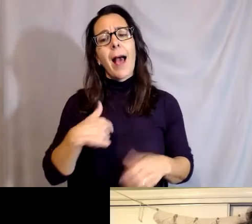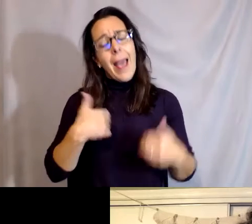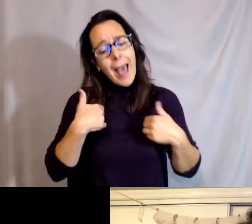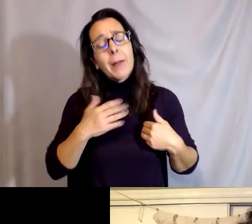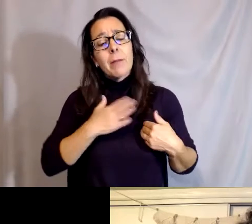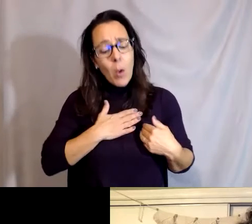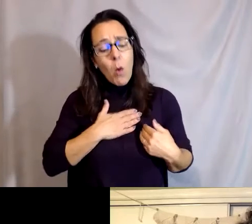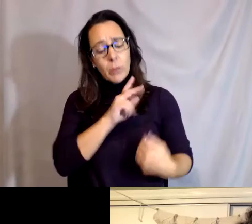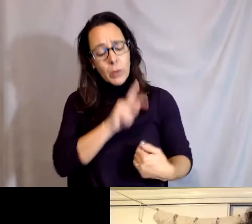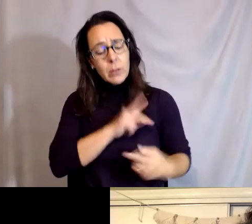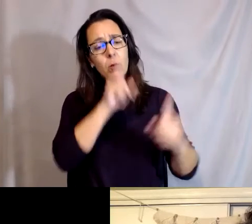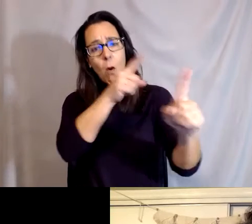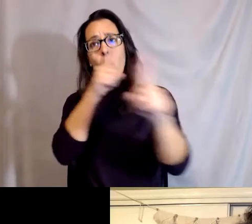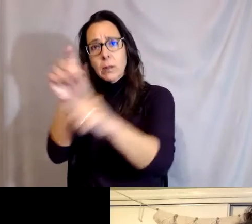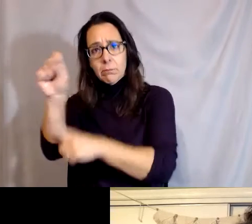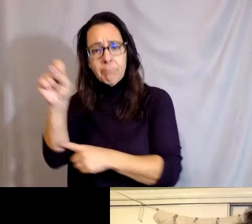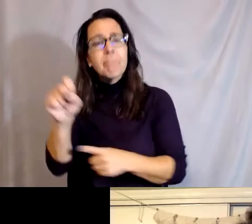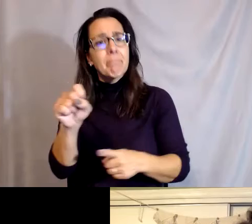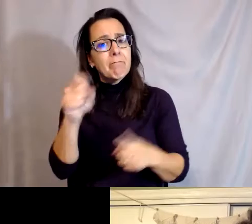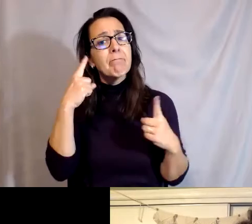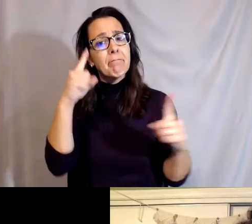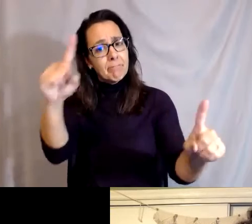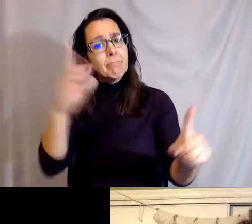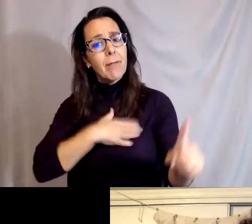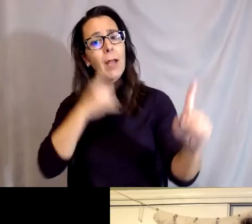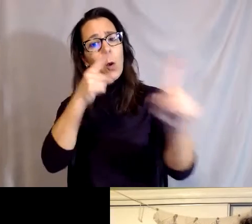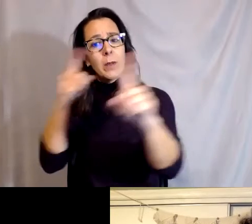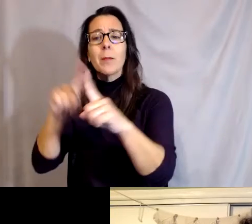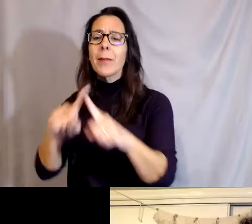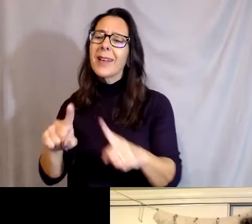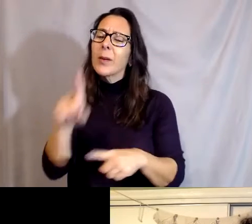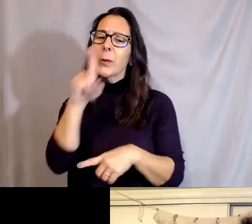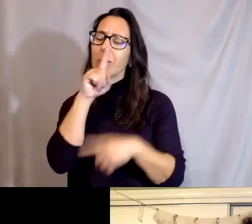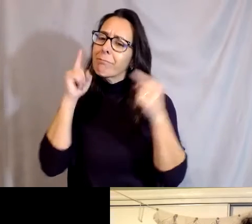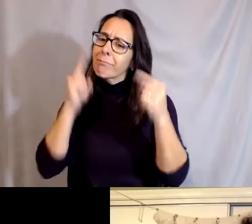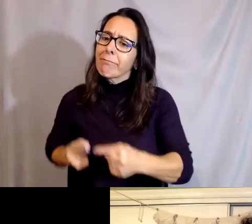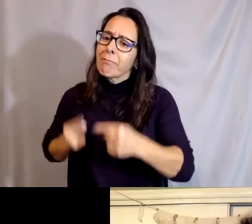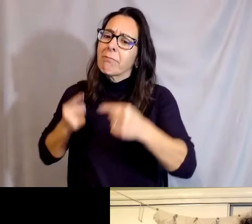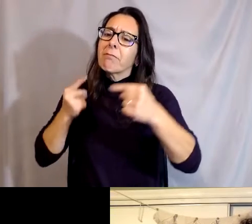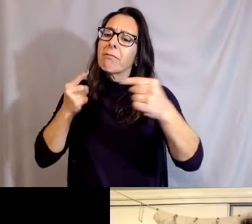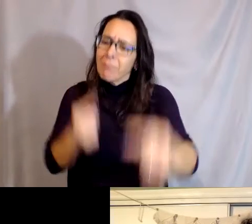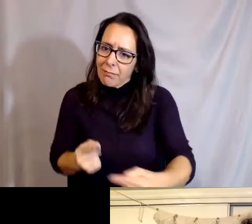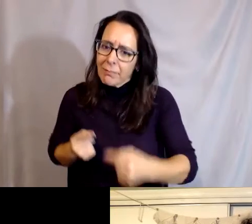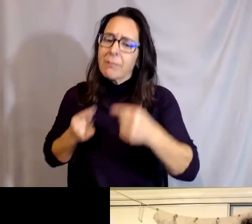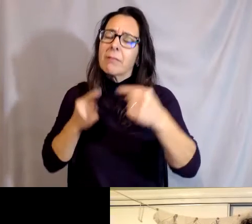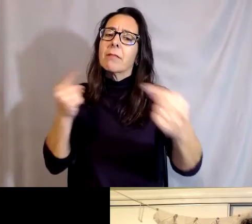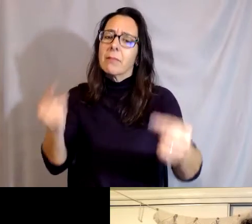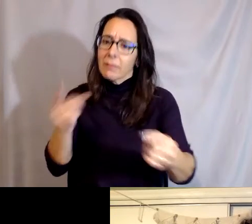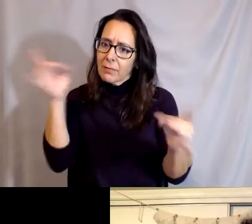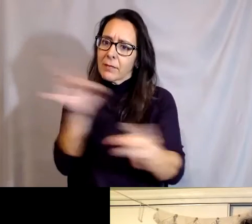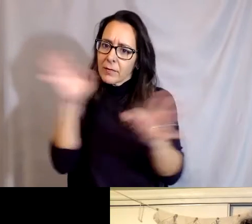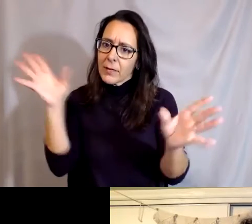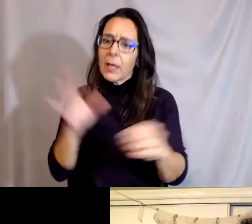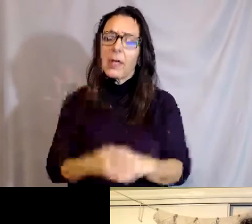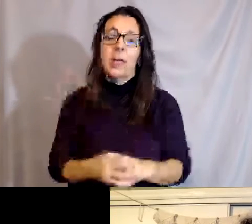goals, saying that it was more difficult than it needed to be for me is really an understatement. Now